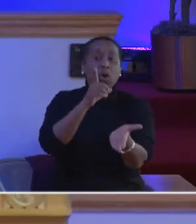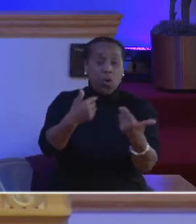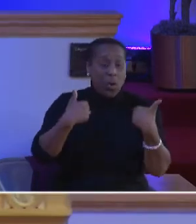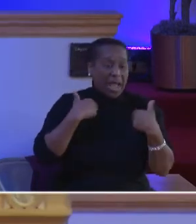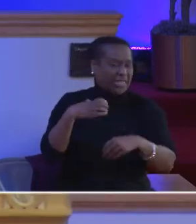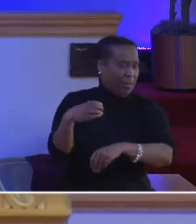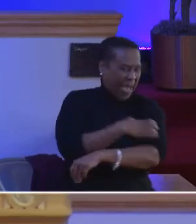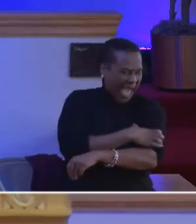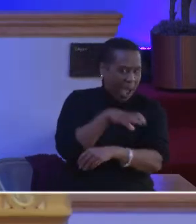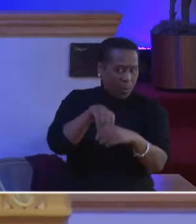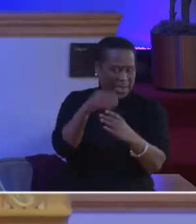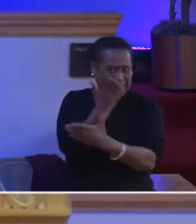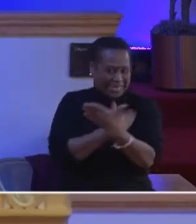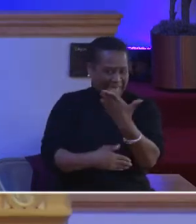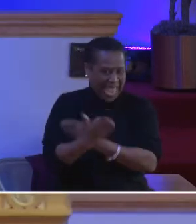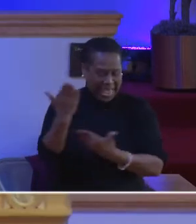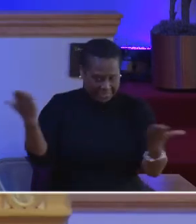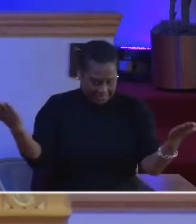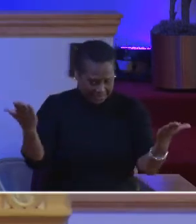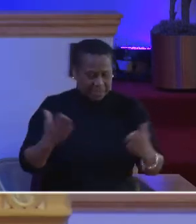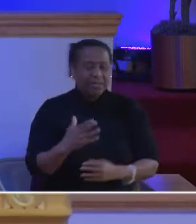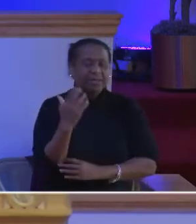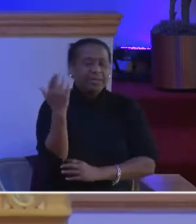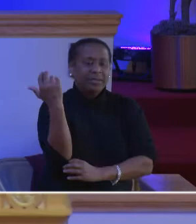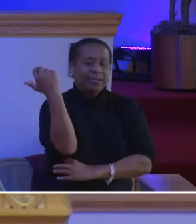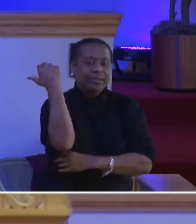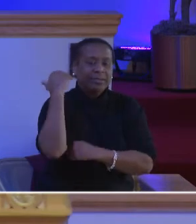power in his hands."